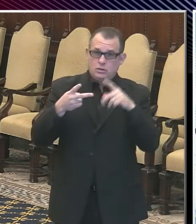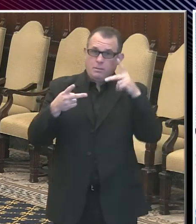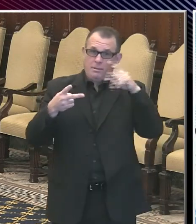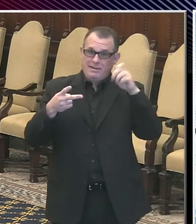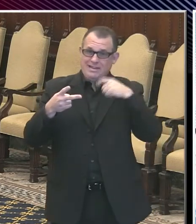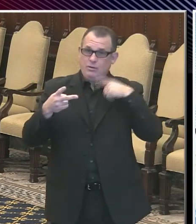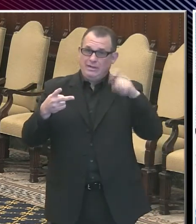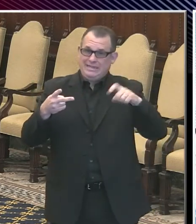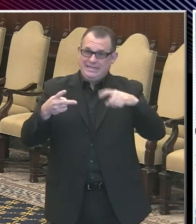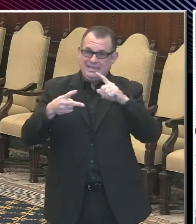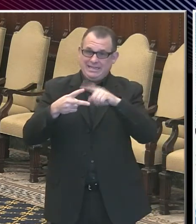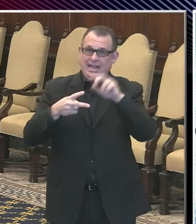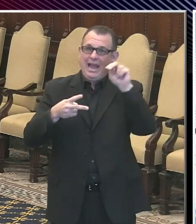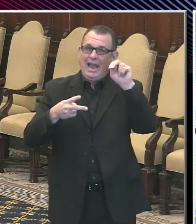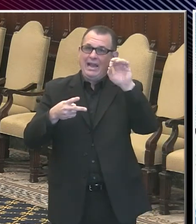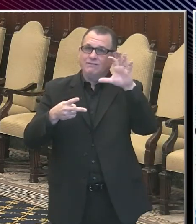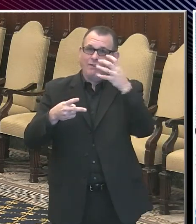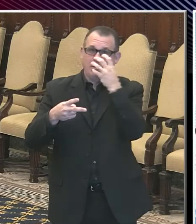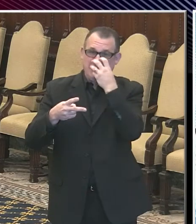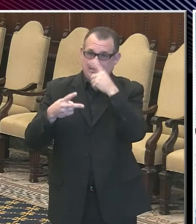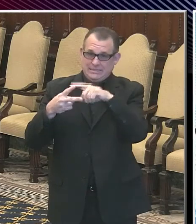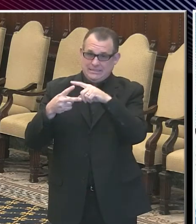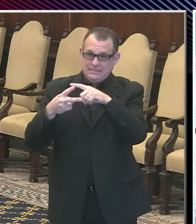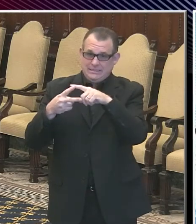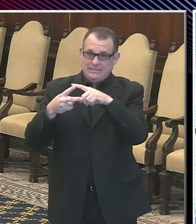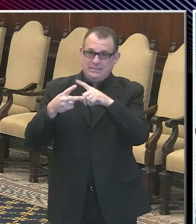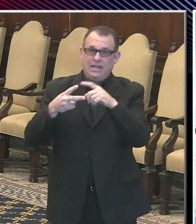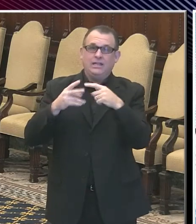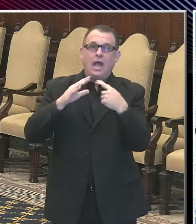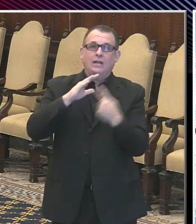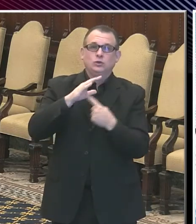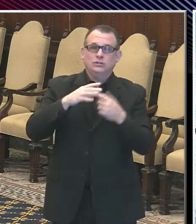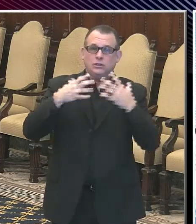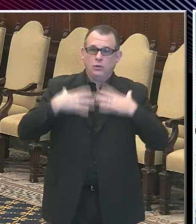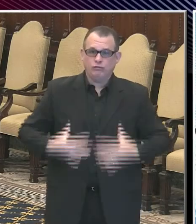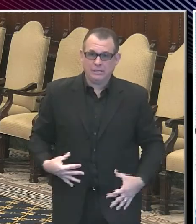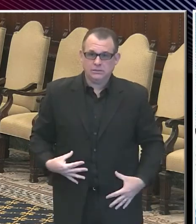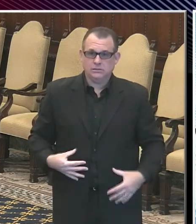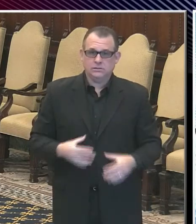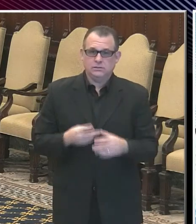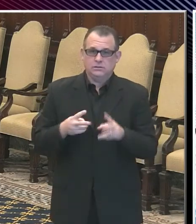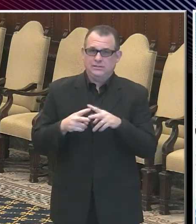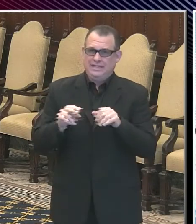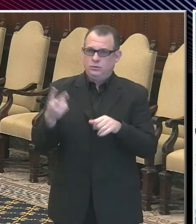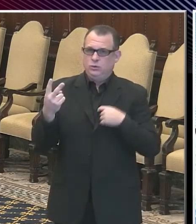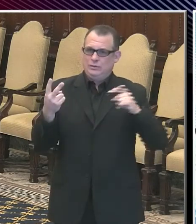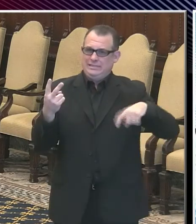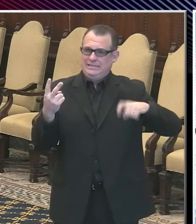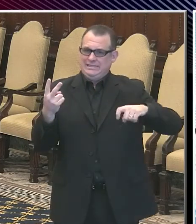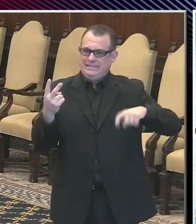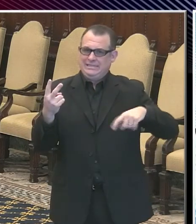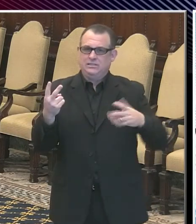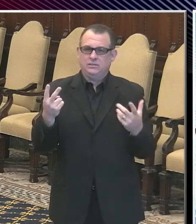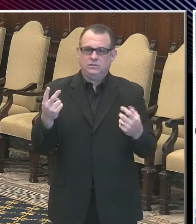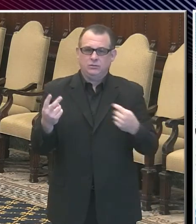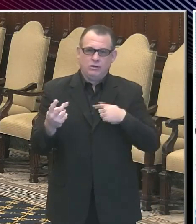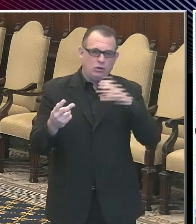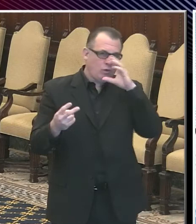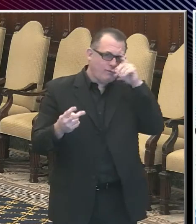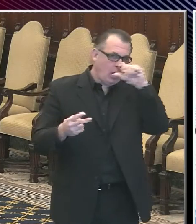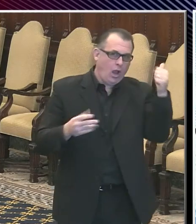are N95 masks and isolation gowns. And so we are looking at